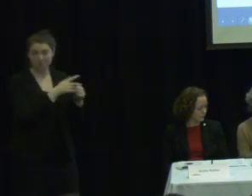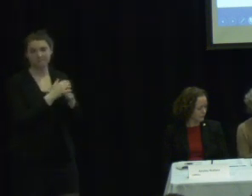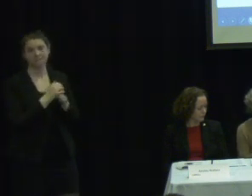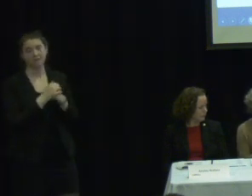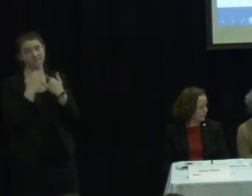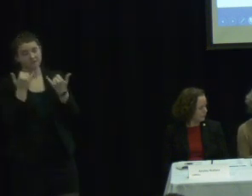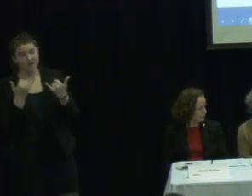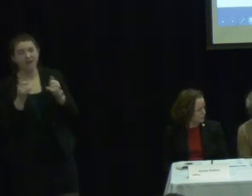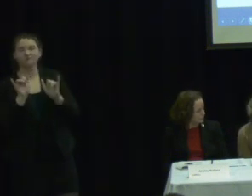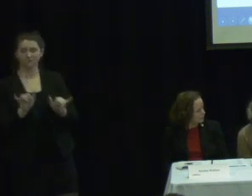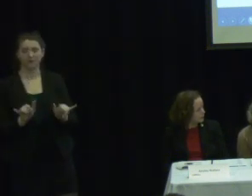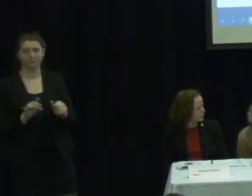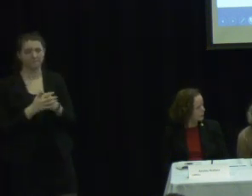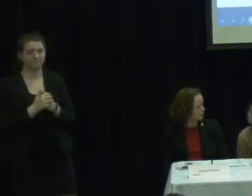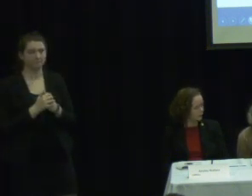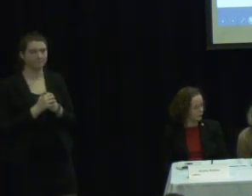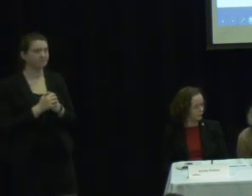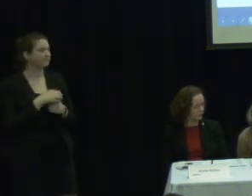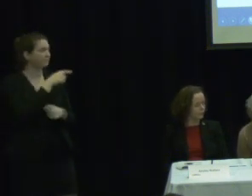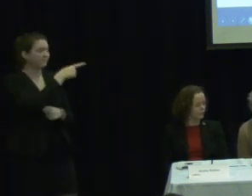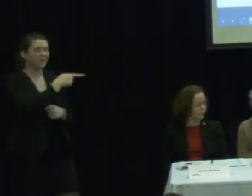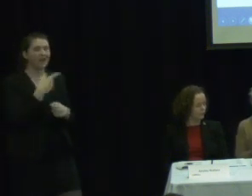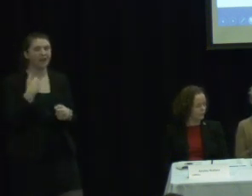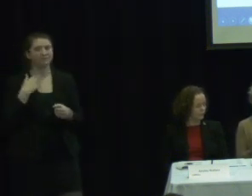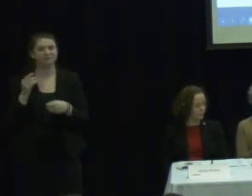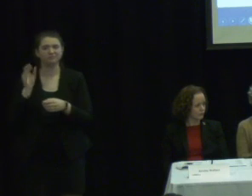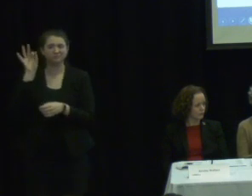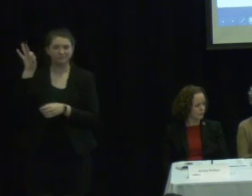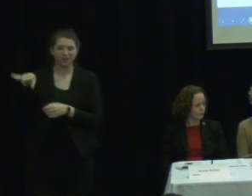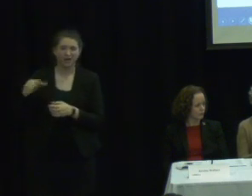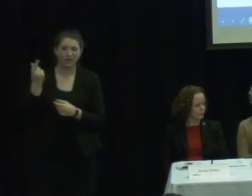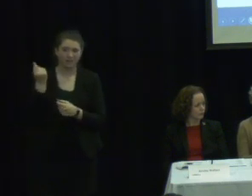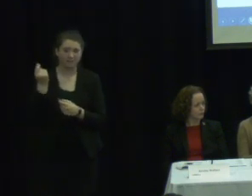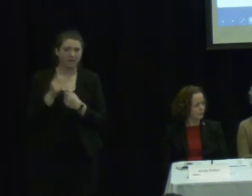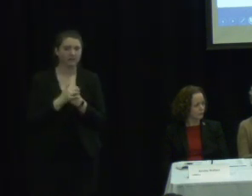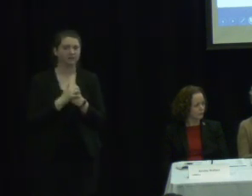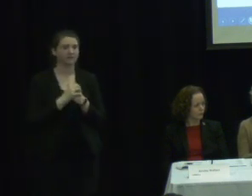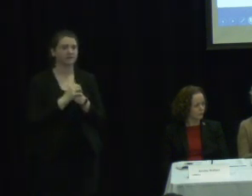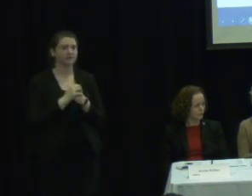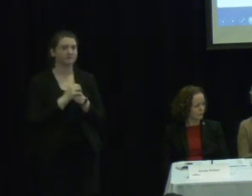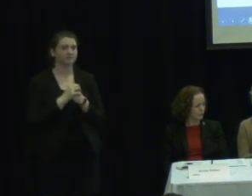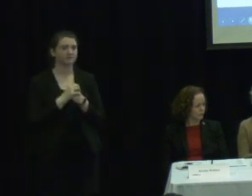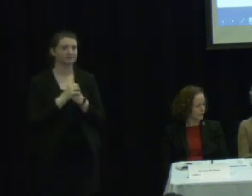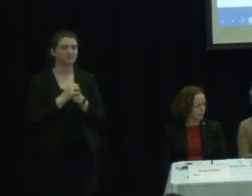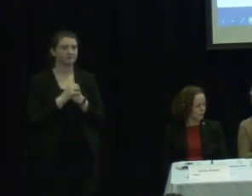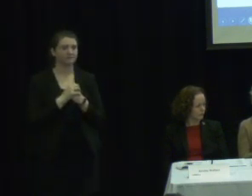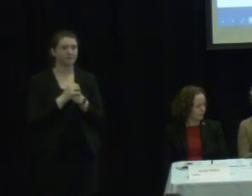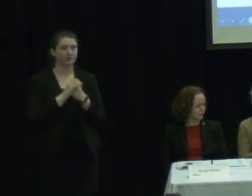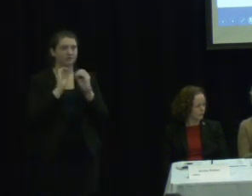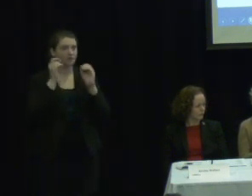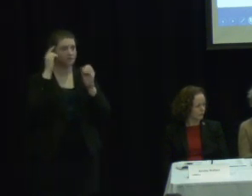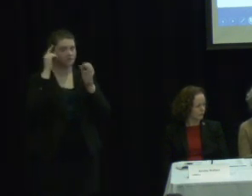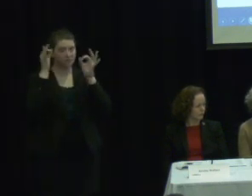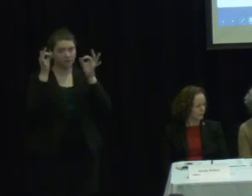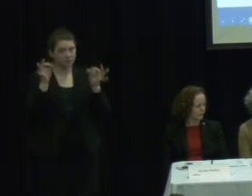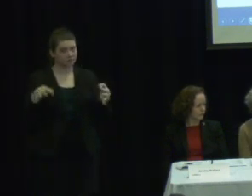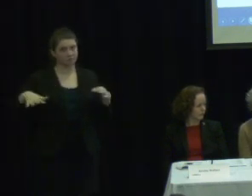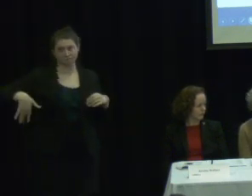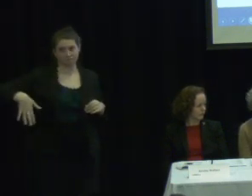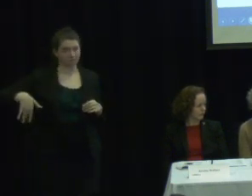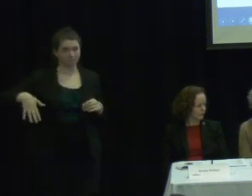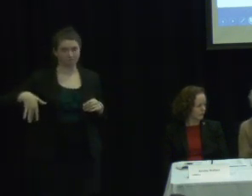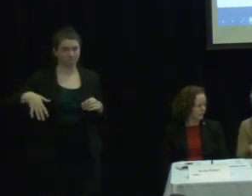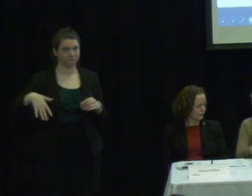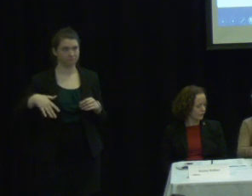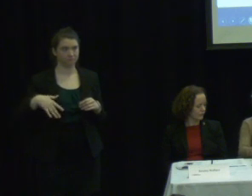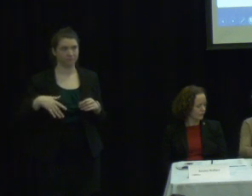for now, status quo. Nancy, do you want to? I will jump in and tell you this, that no decisions have been made and are